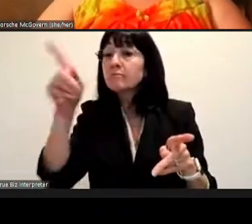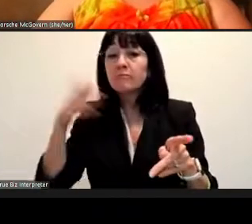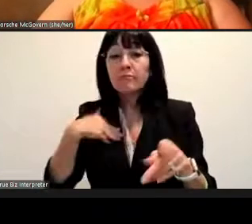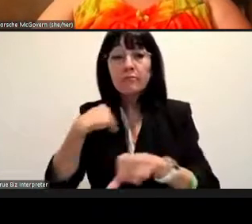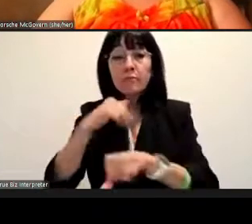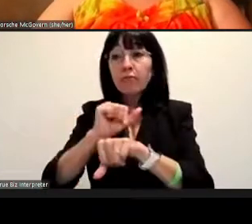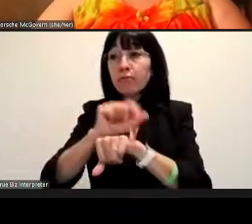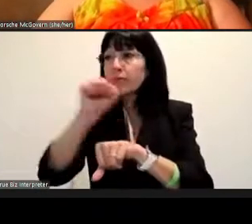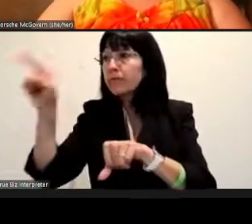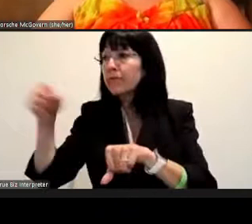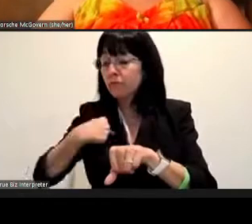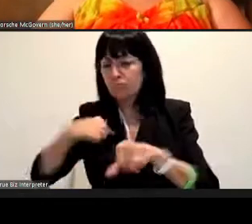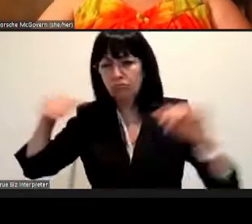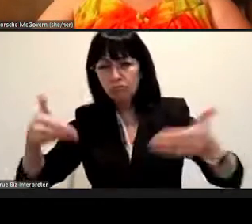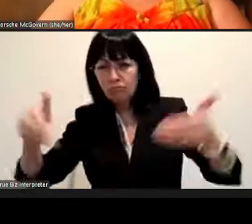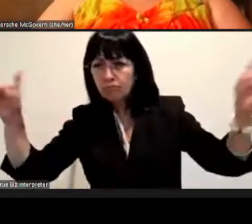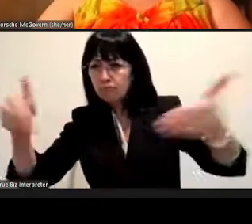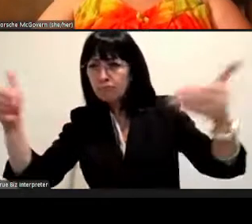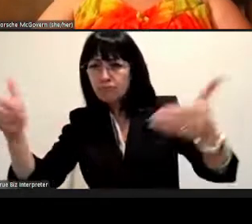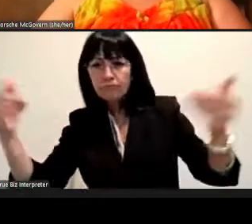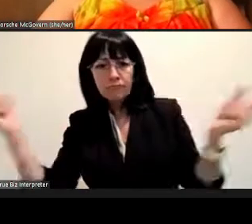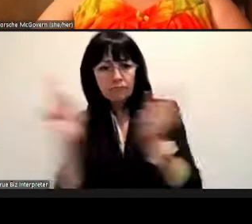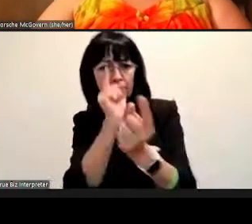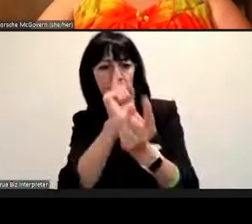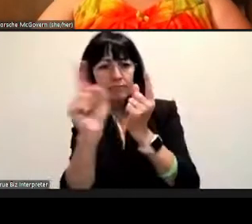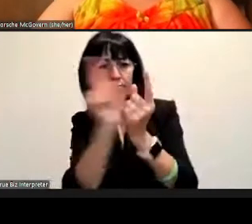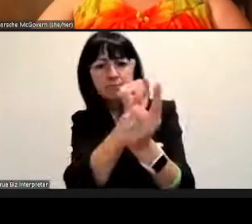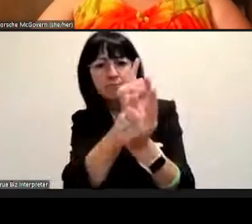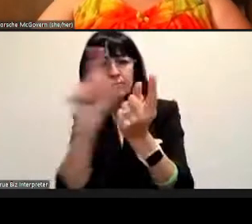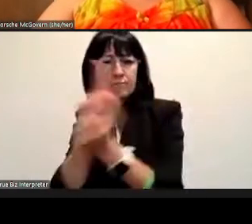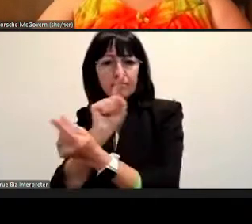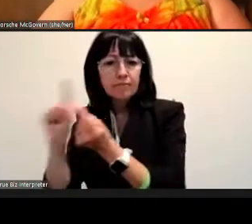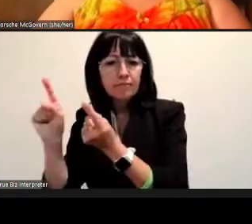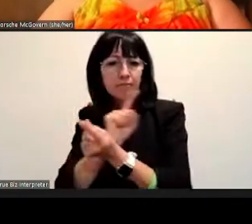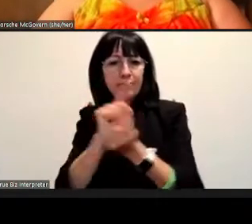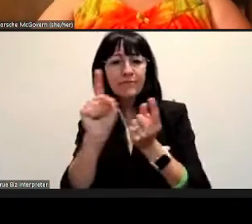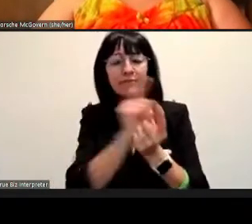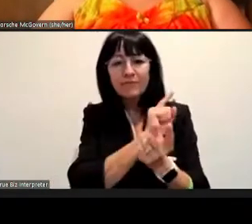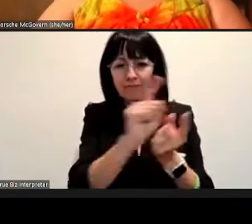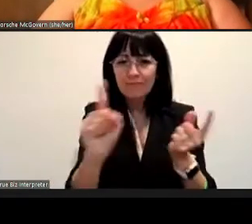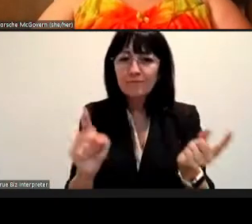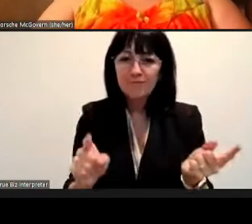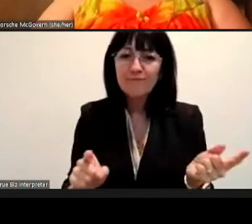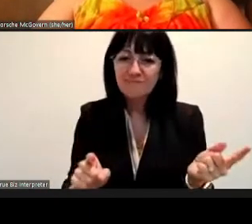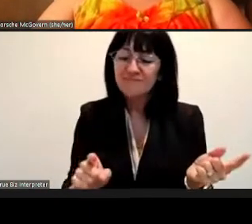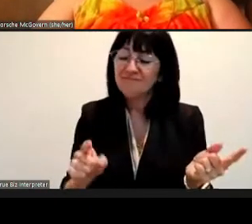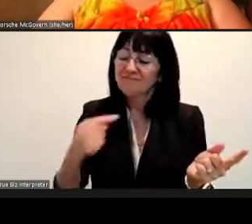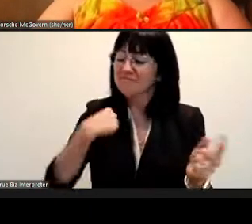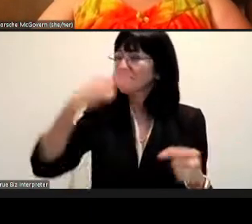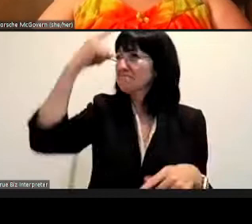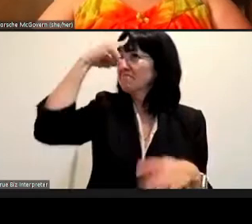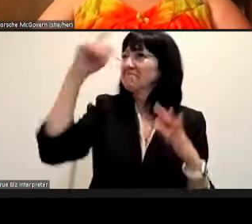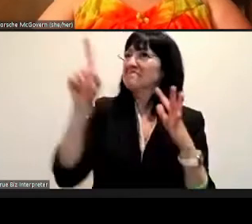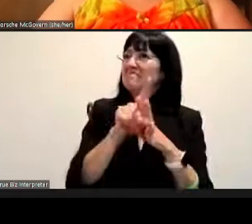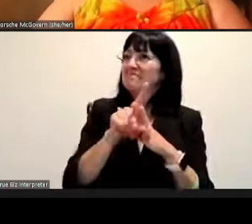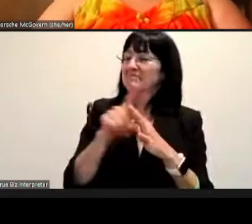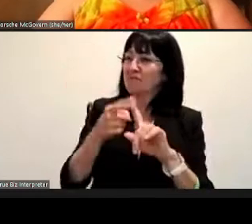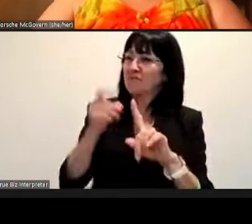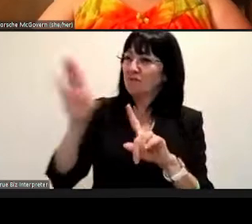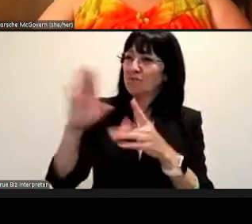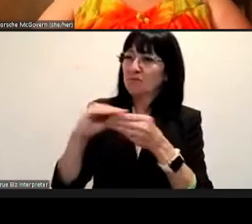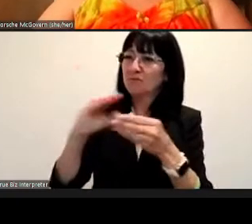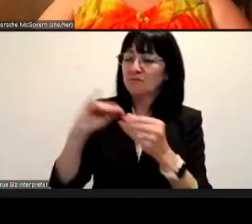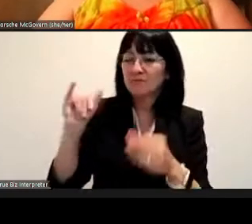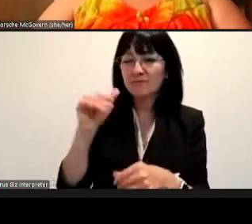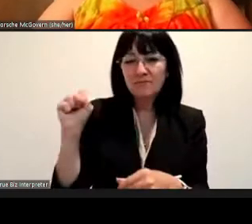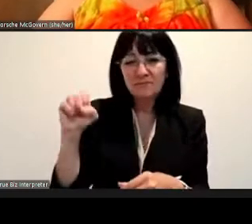artistic directors. That's a big thing that just made me think of that. Thank you, Jesse. And then the other thing that I would say